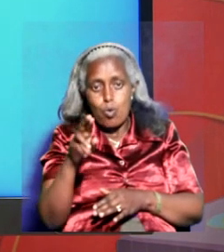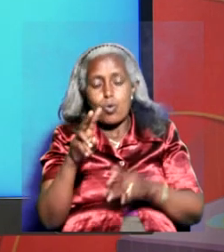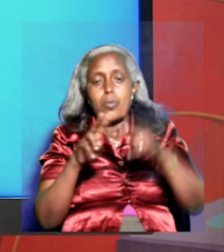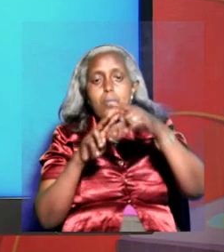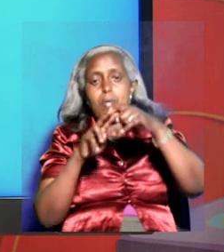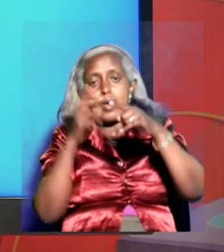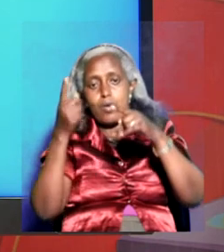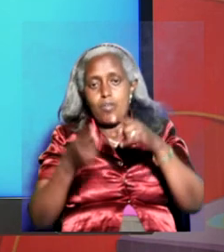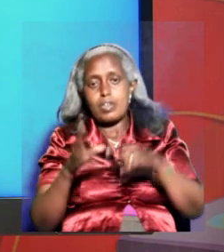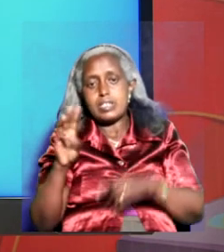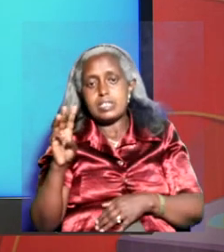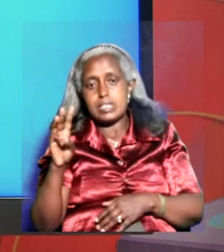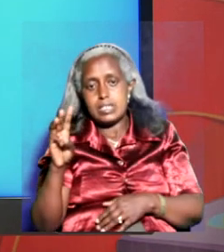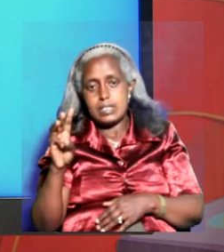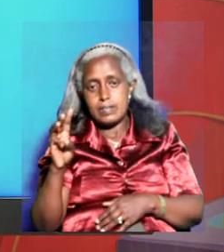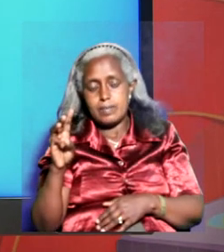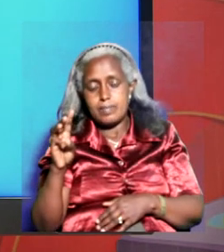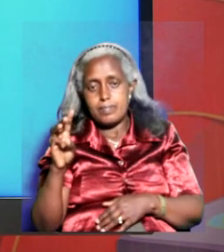pi over 6.